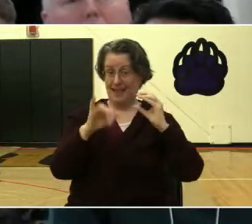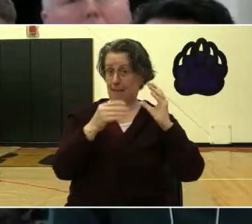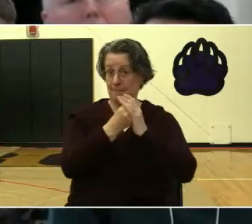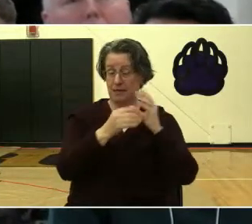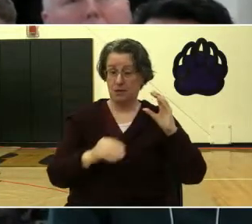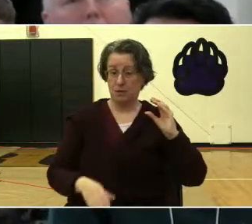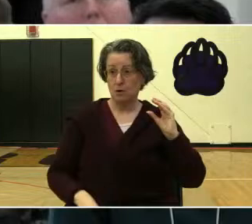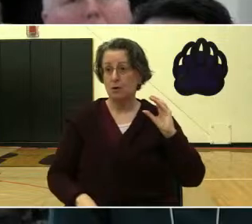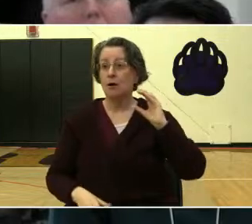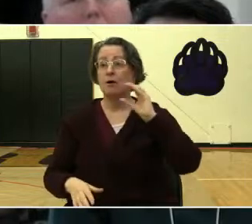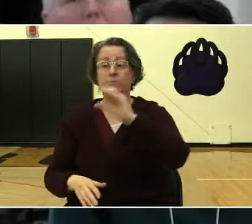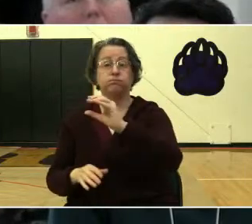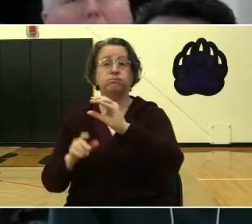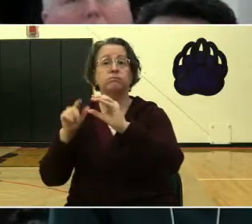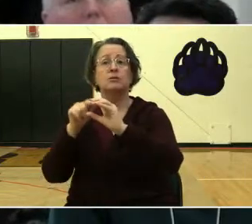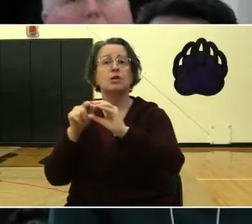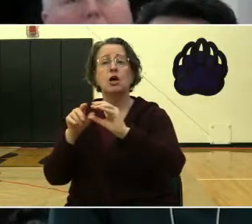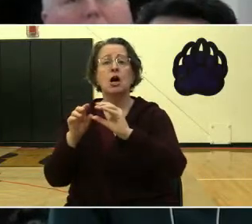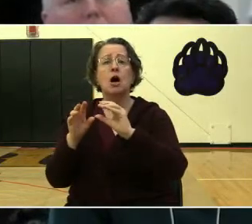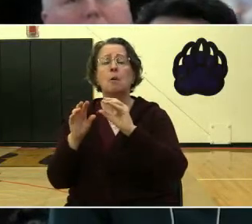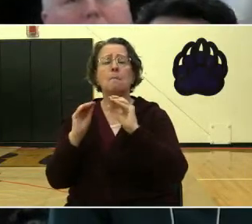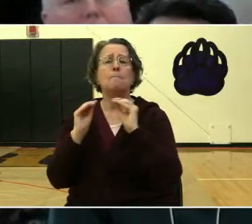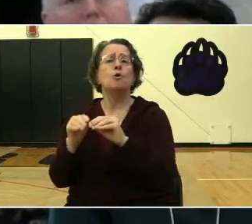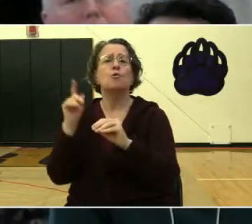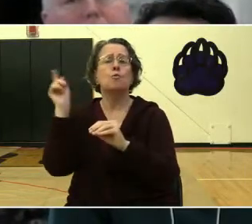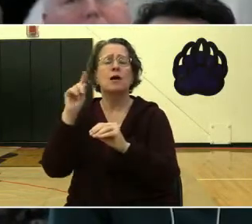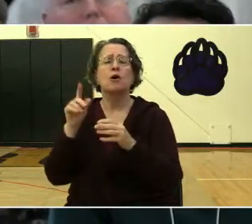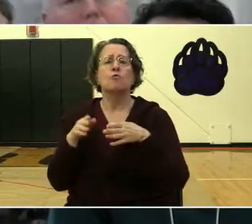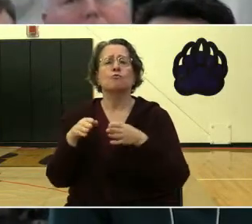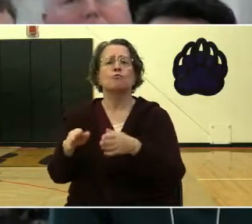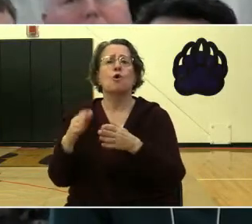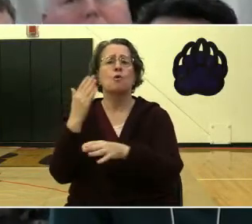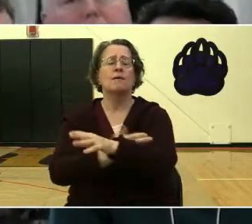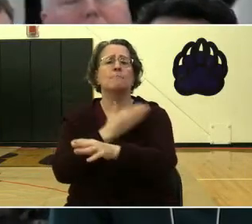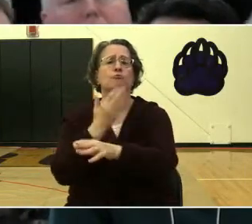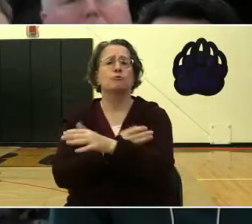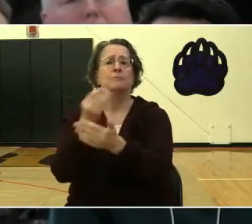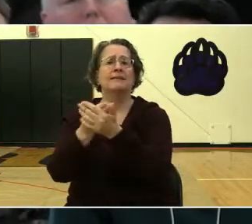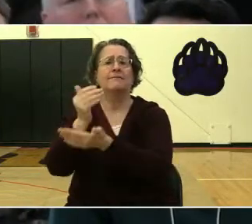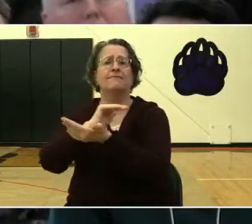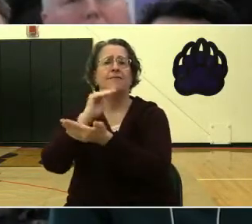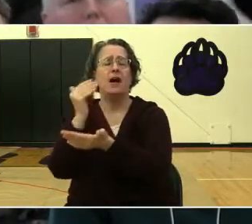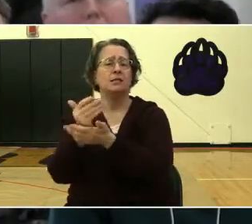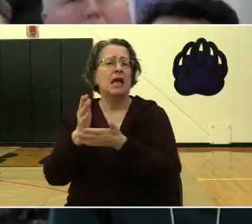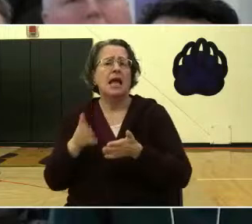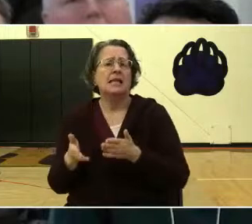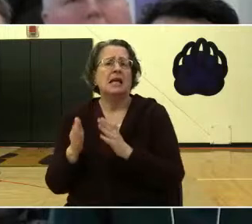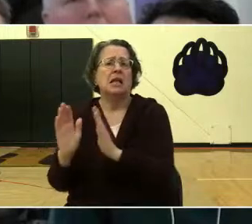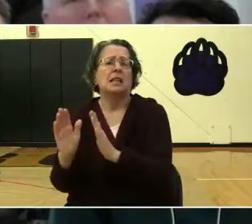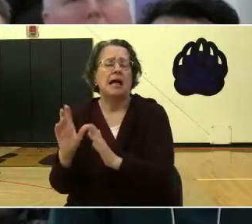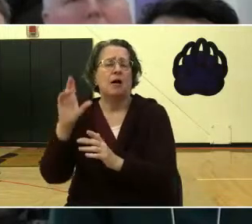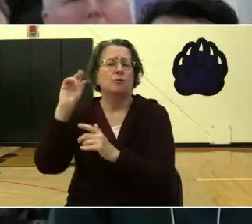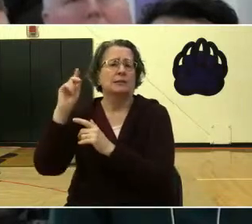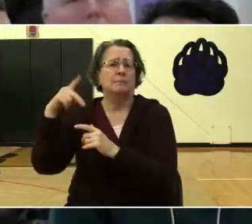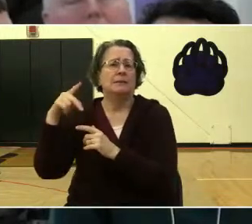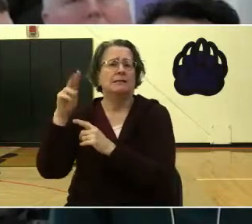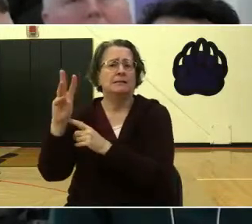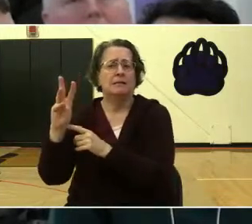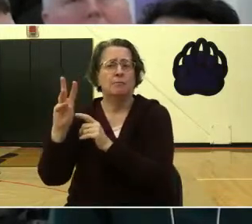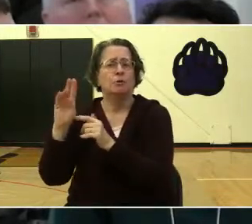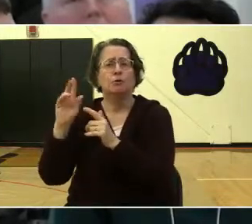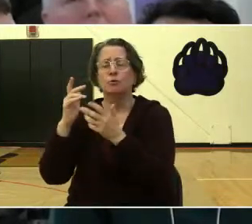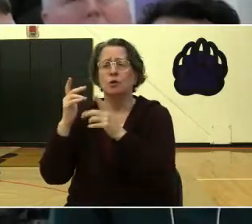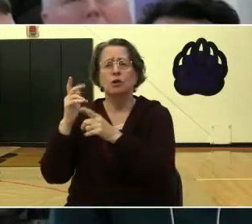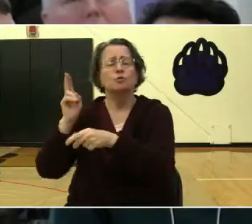and to be used and maybe we interrogate someone from DPW and that that money be used in a certain way that it would